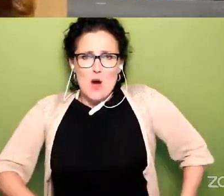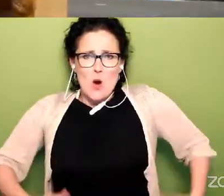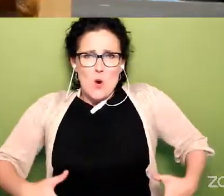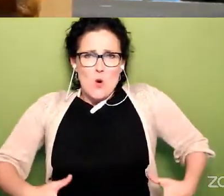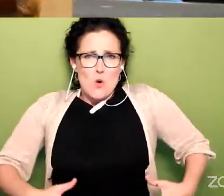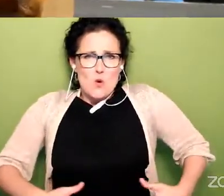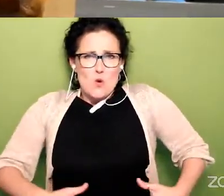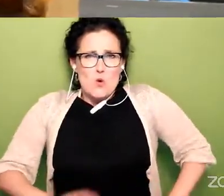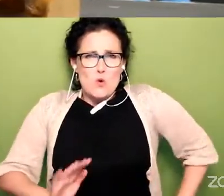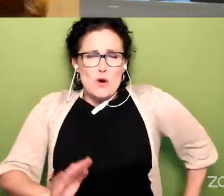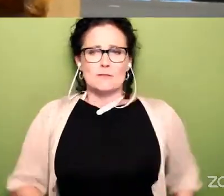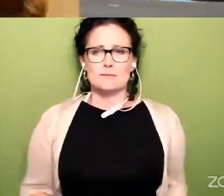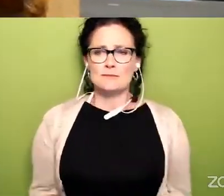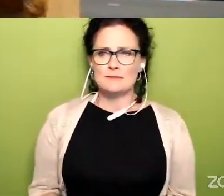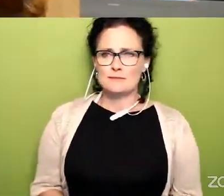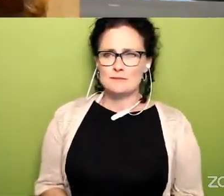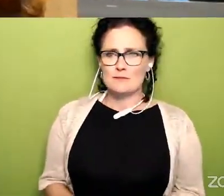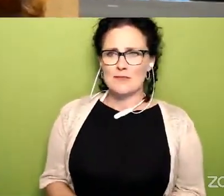Call an ambulance.